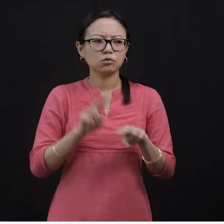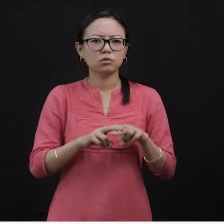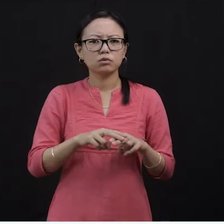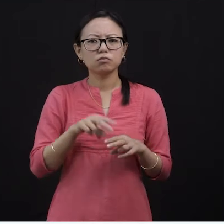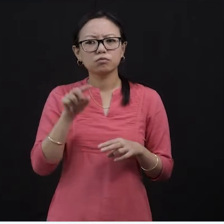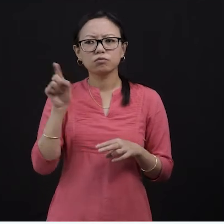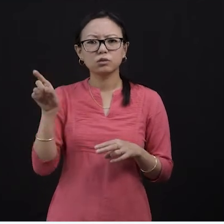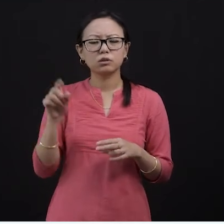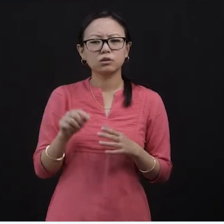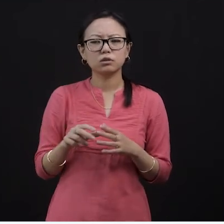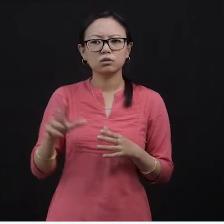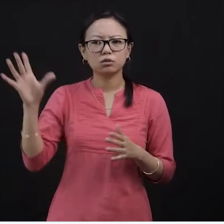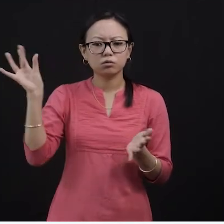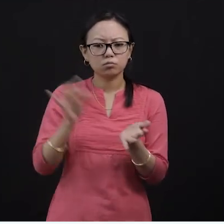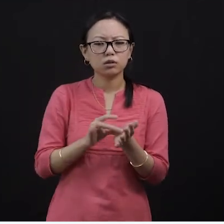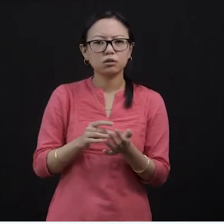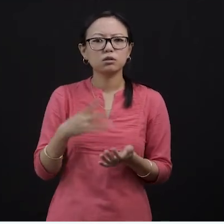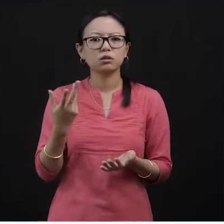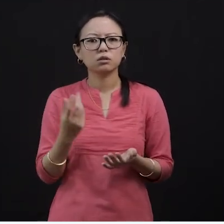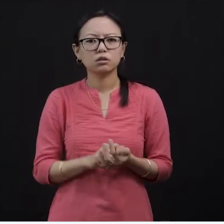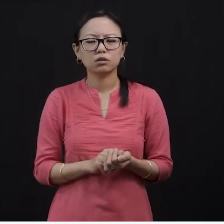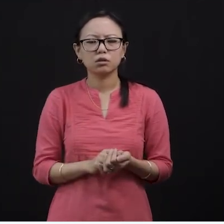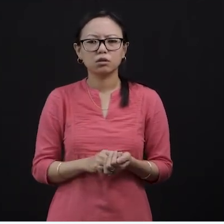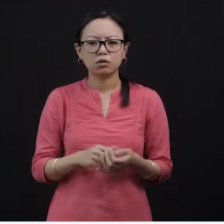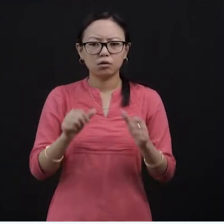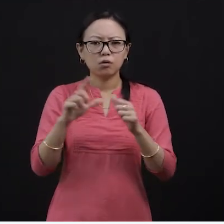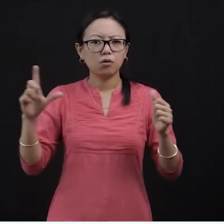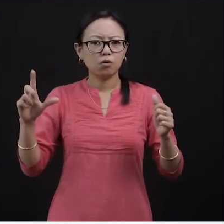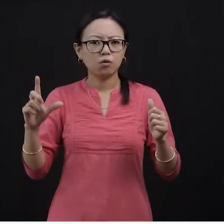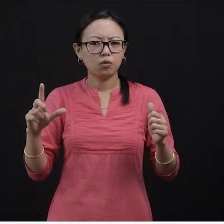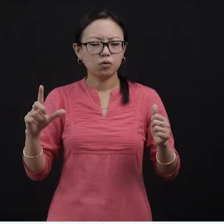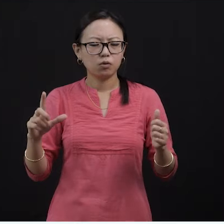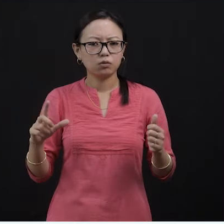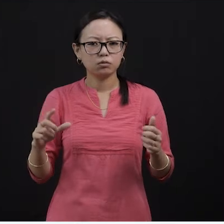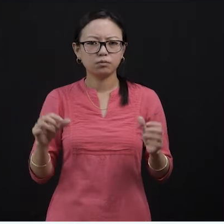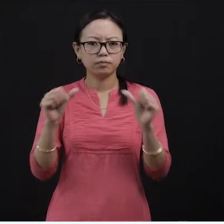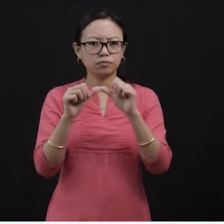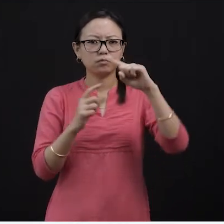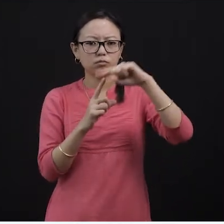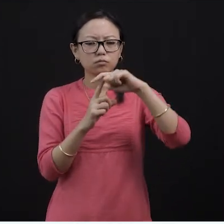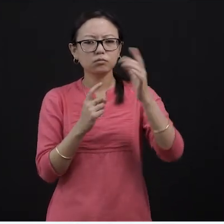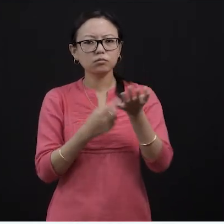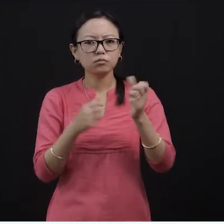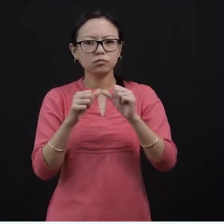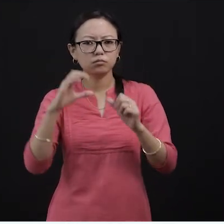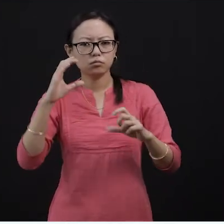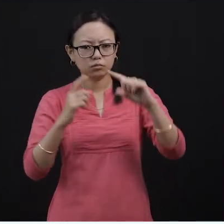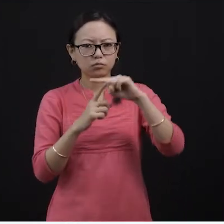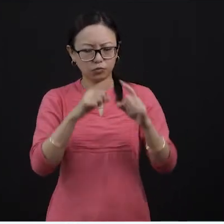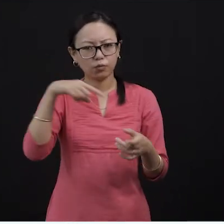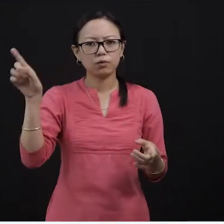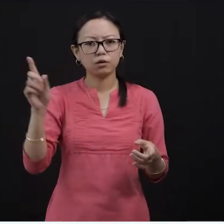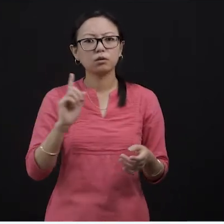part, right? But it's attracting only towards two poles, right? At the end, this is the first pole and